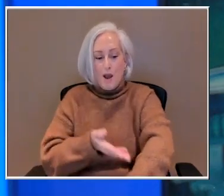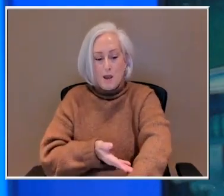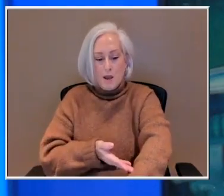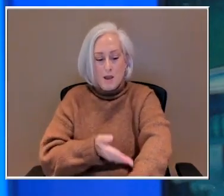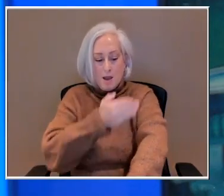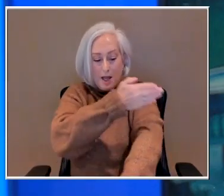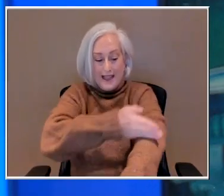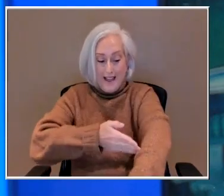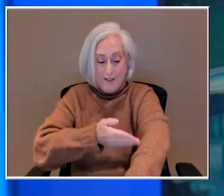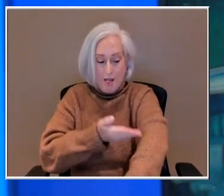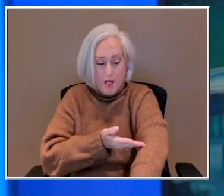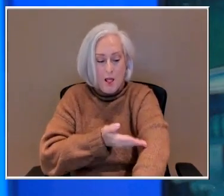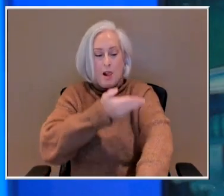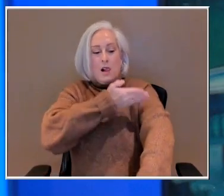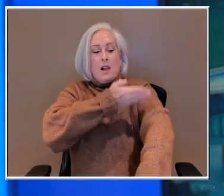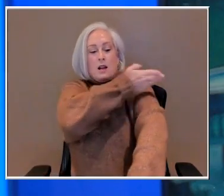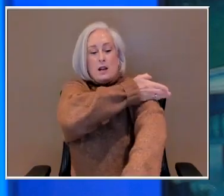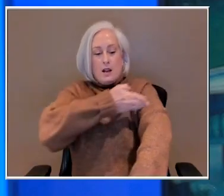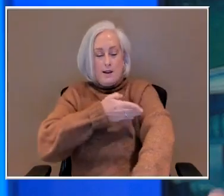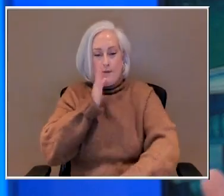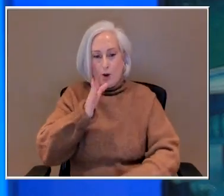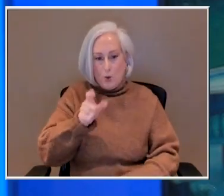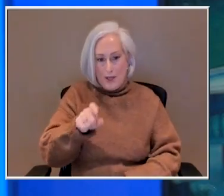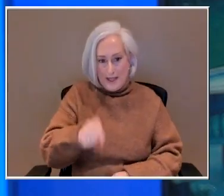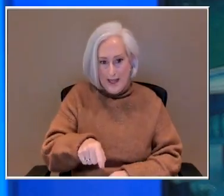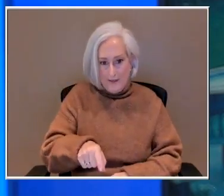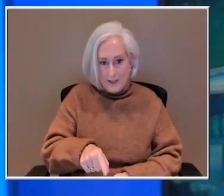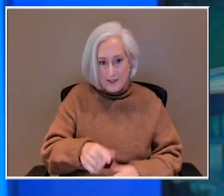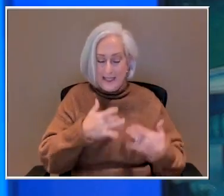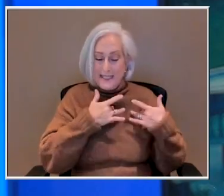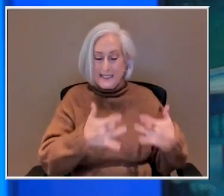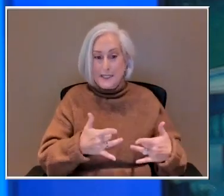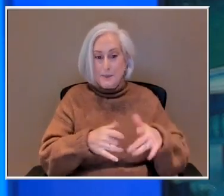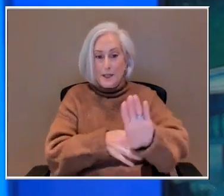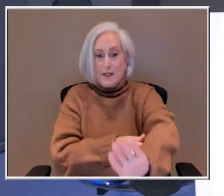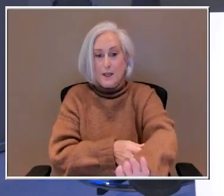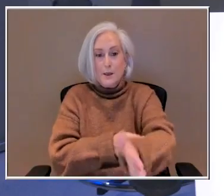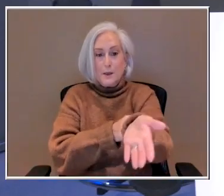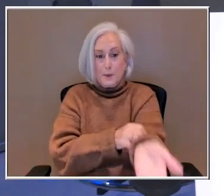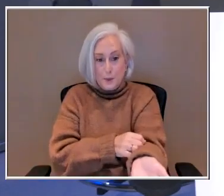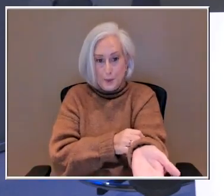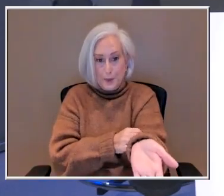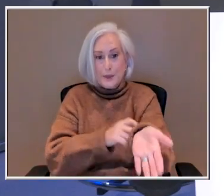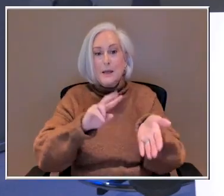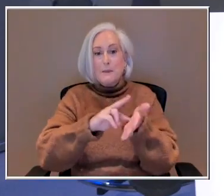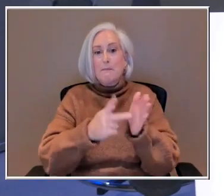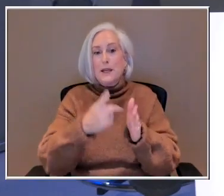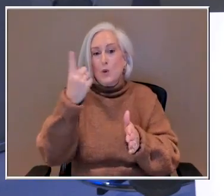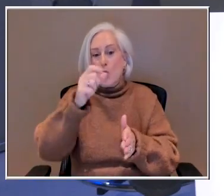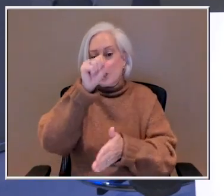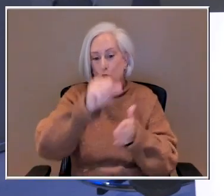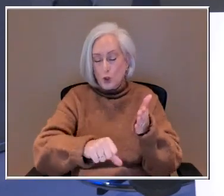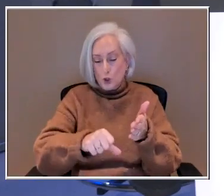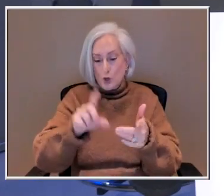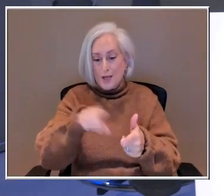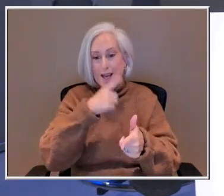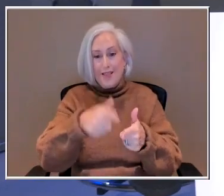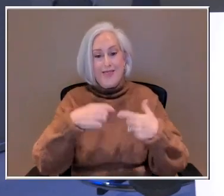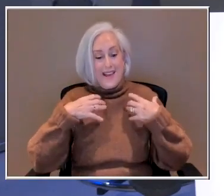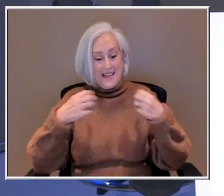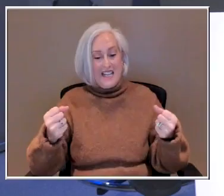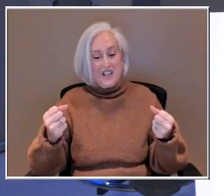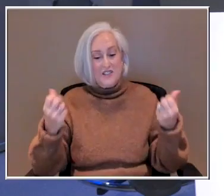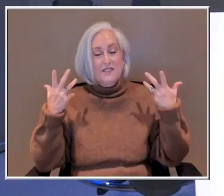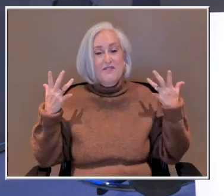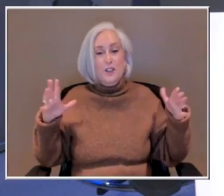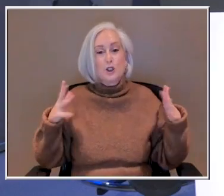plasty, it's usually one procedure, the bone heals, and that's a normal leg at that point. So that was my next question. I mean, kids are still growing.